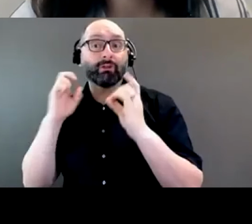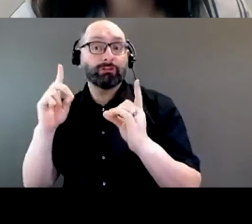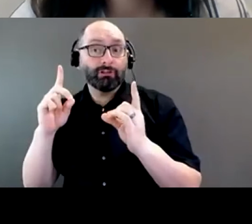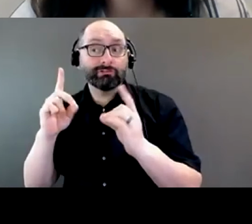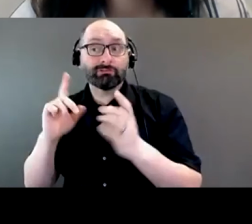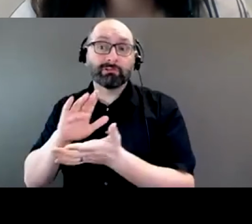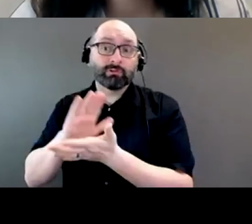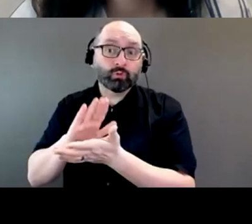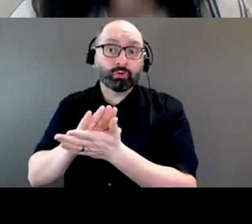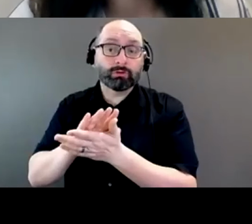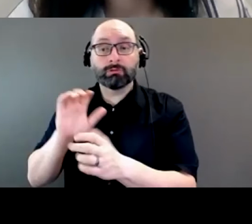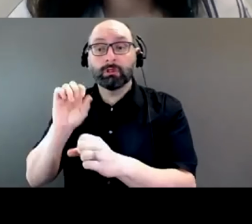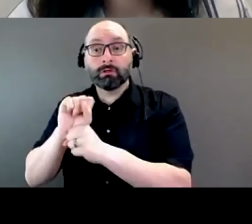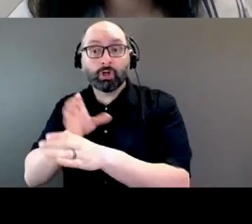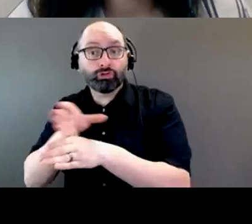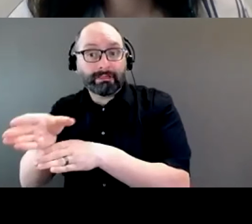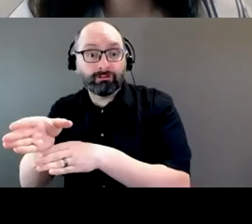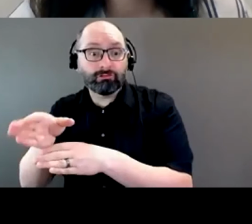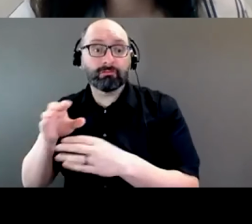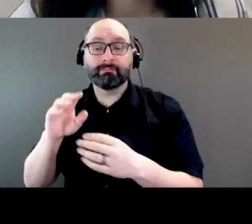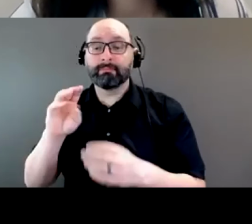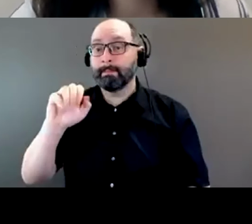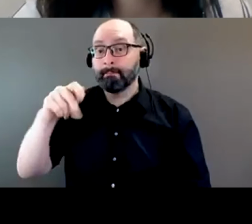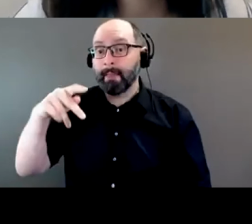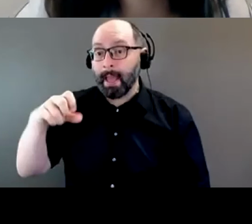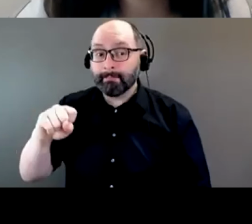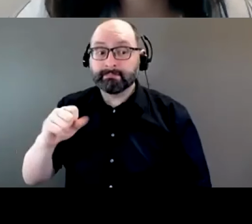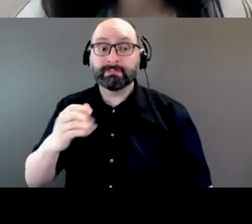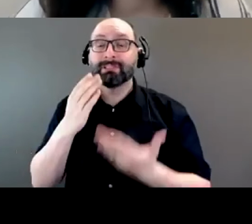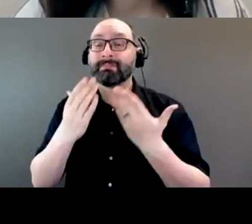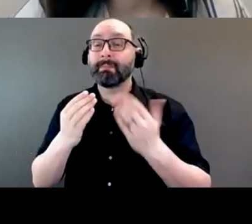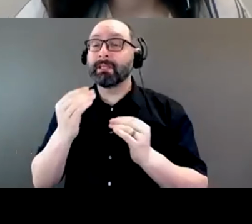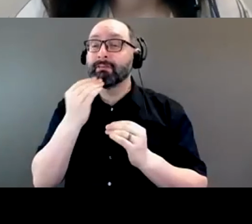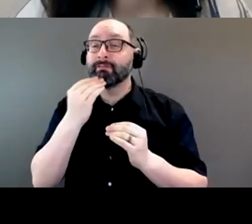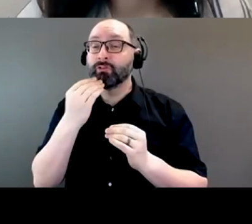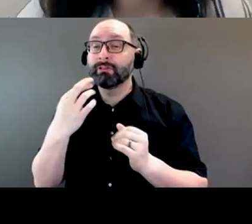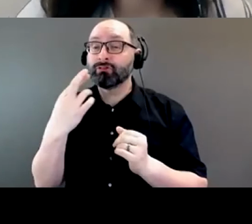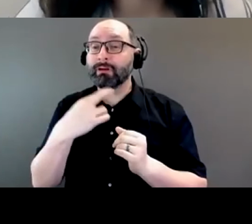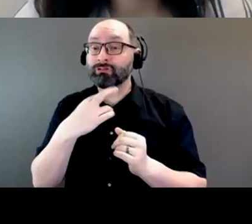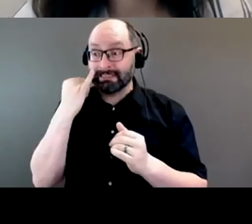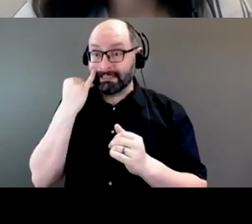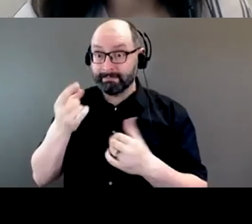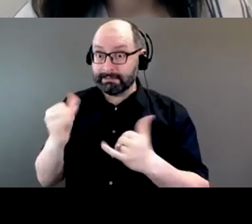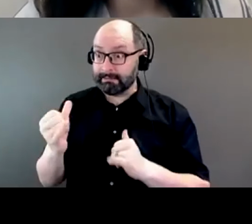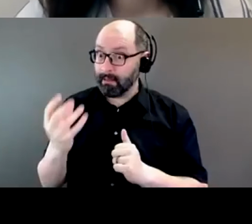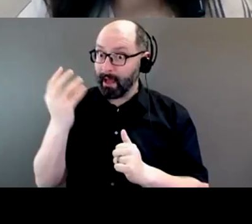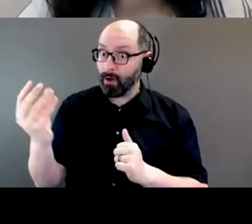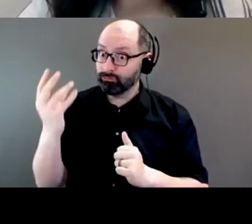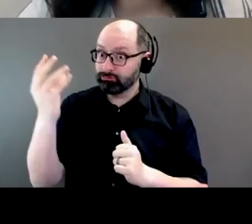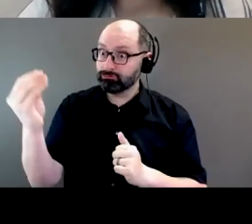career. Could have maps, maybe food and restaurants. If this is somebody who's still going out and going to